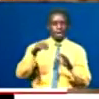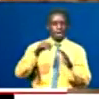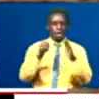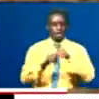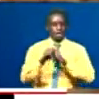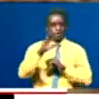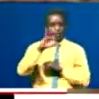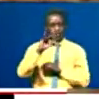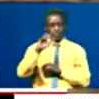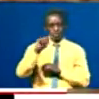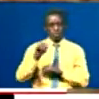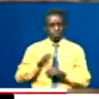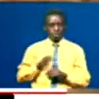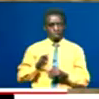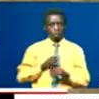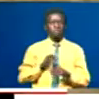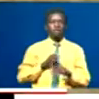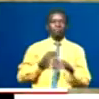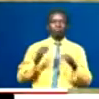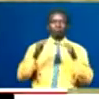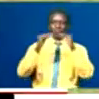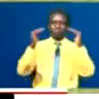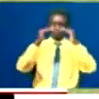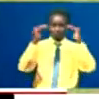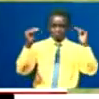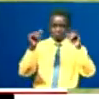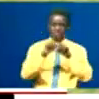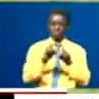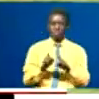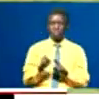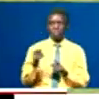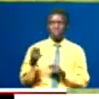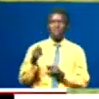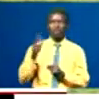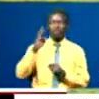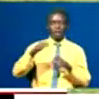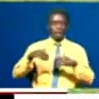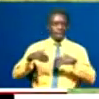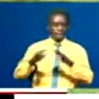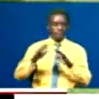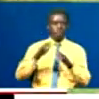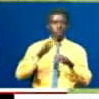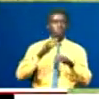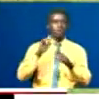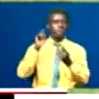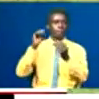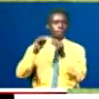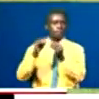The team will report to come on March 30th and leaves for Albania on April 8th.